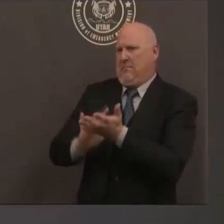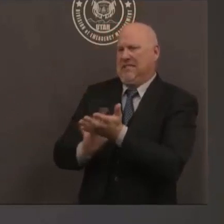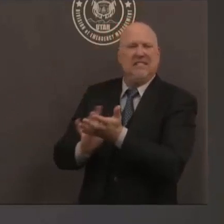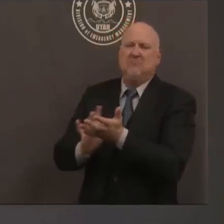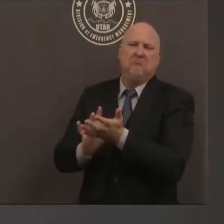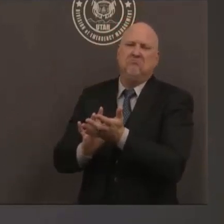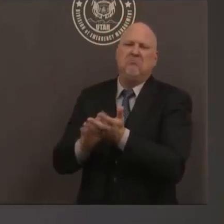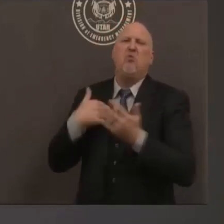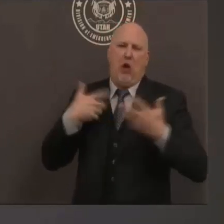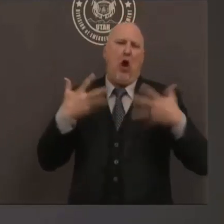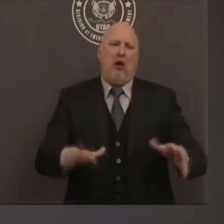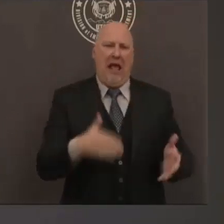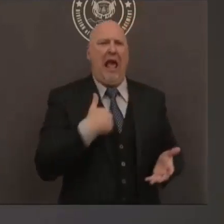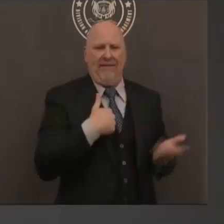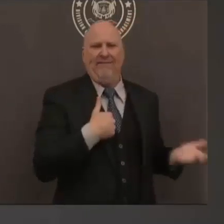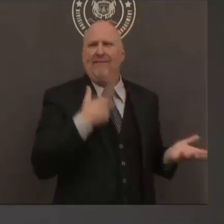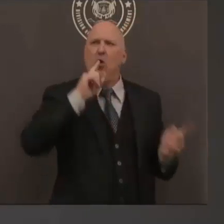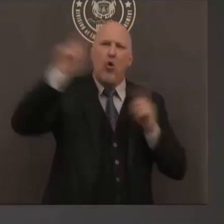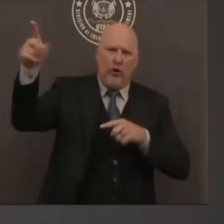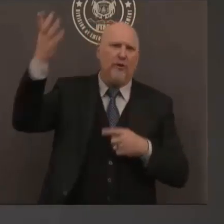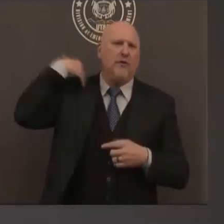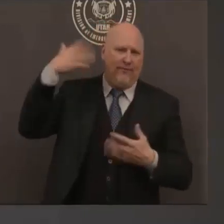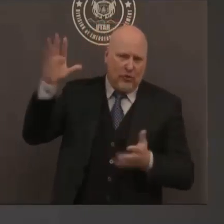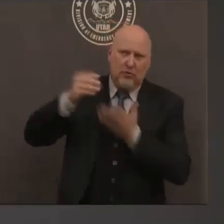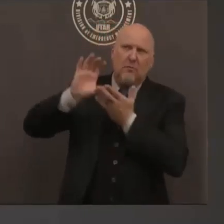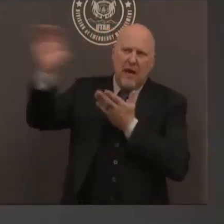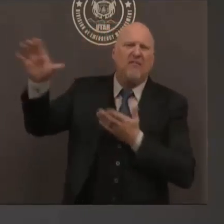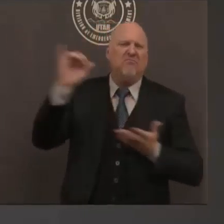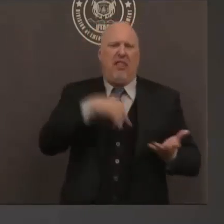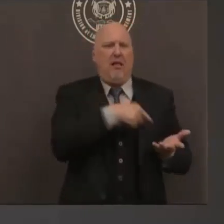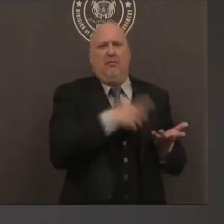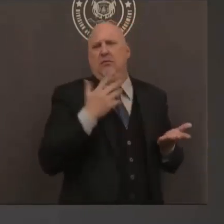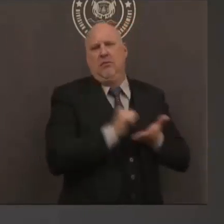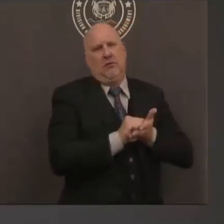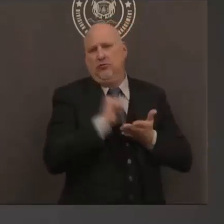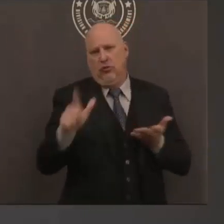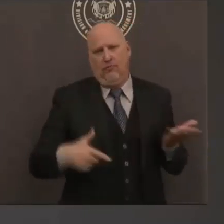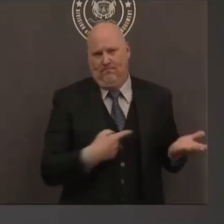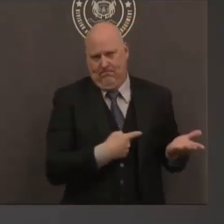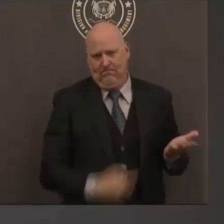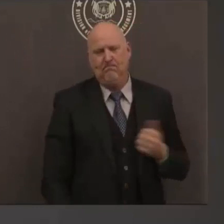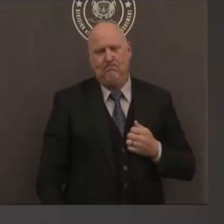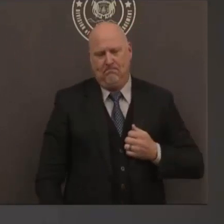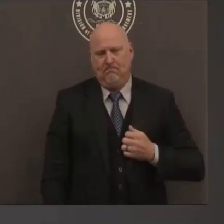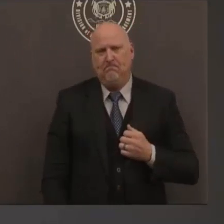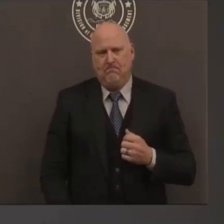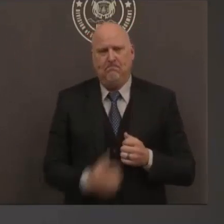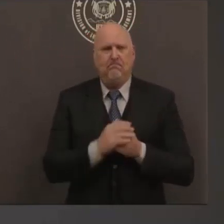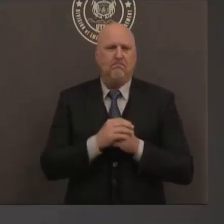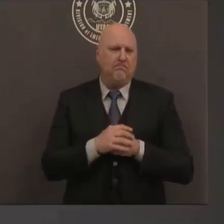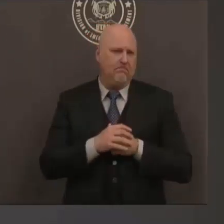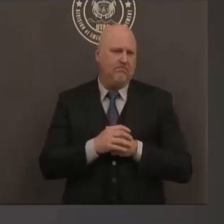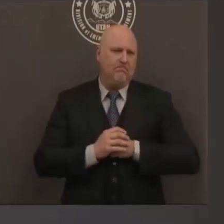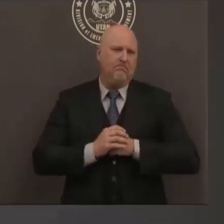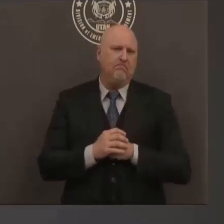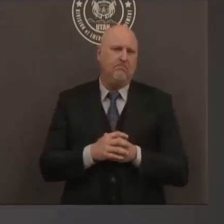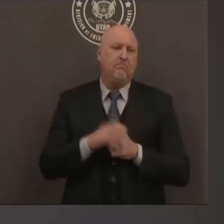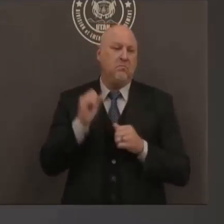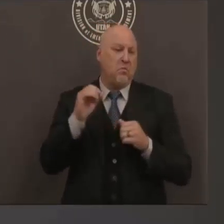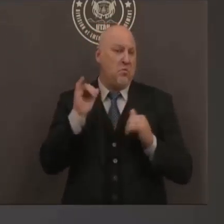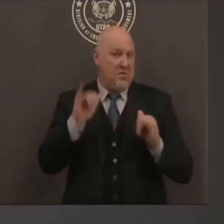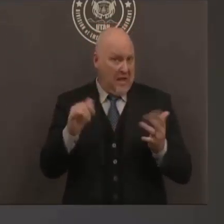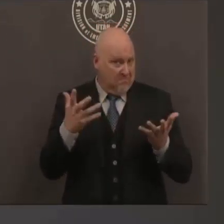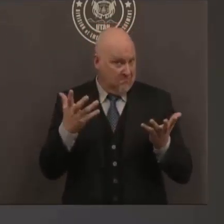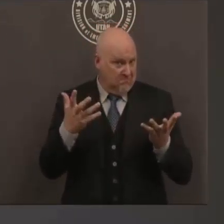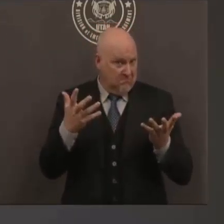review by our legal counsel to see what happened and how it happened and why it happened. So with that,